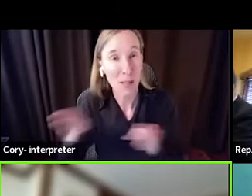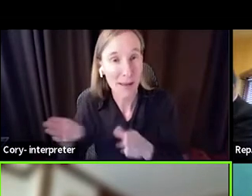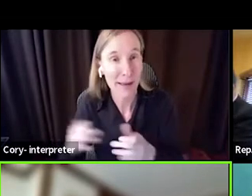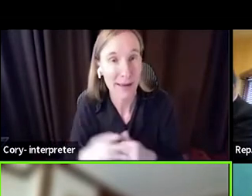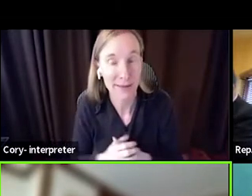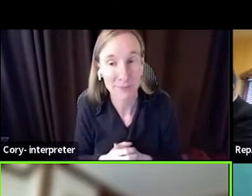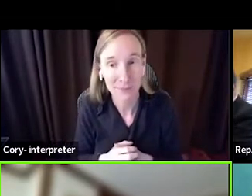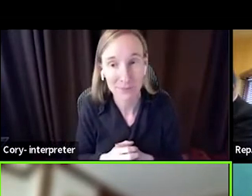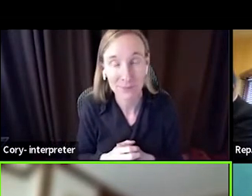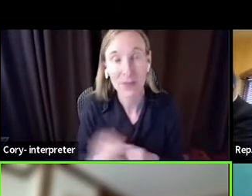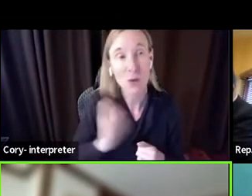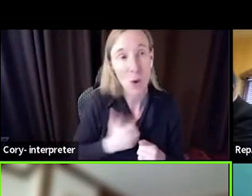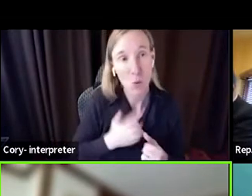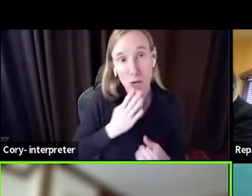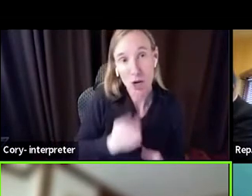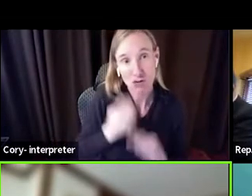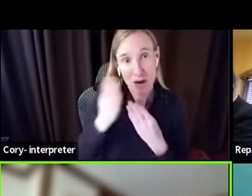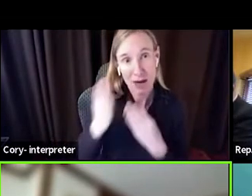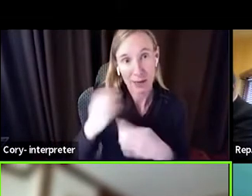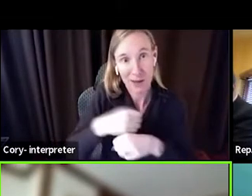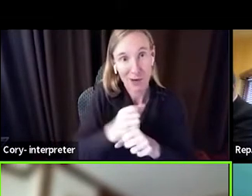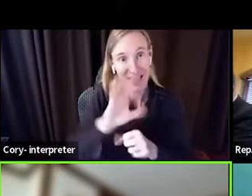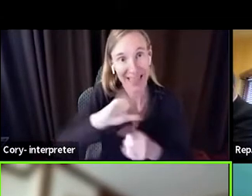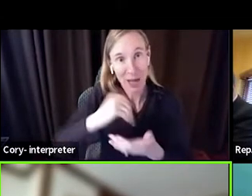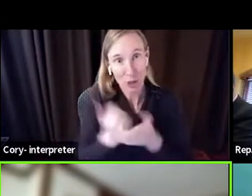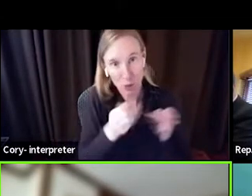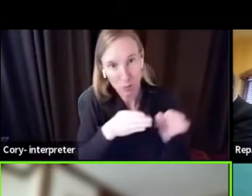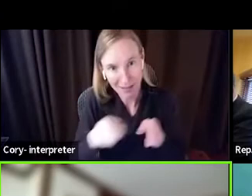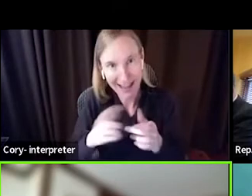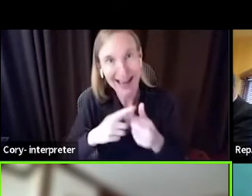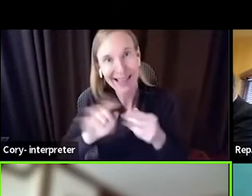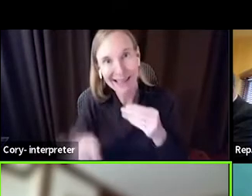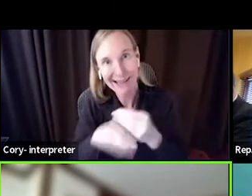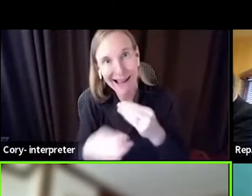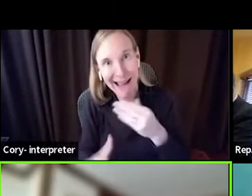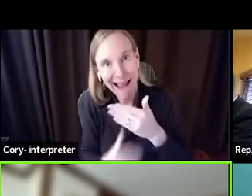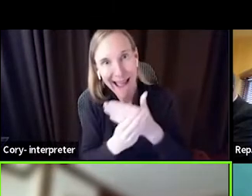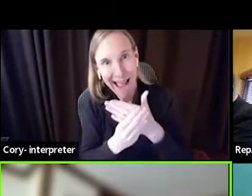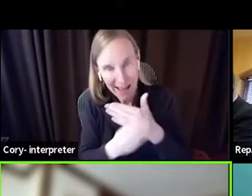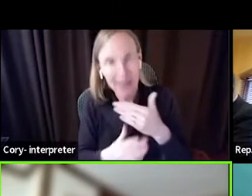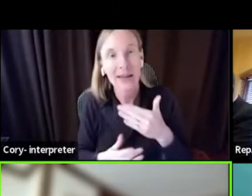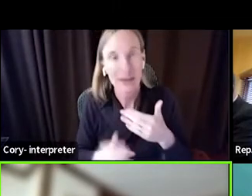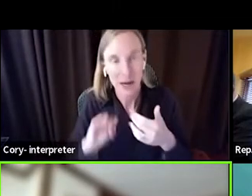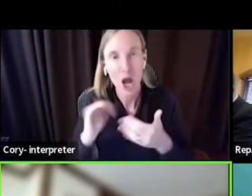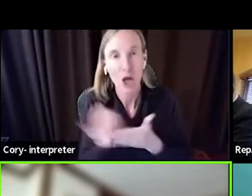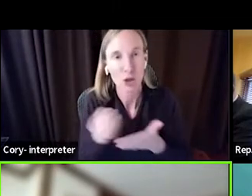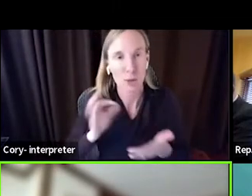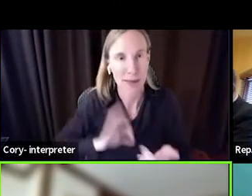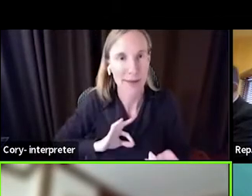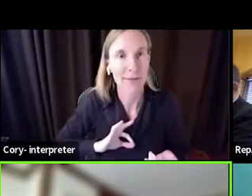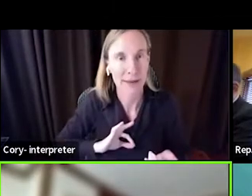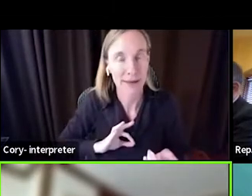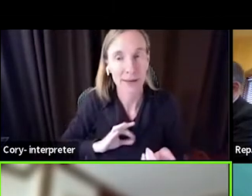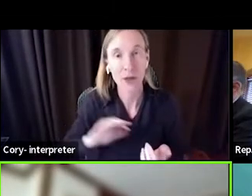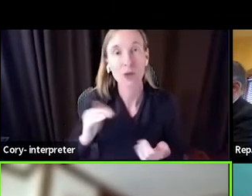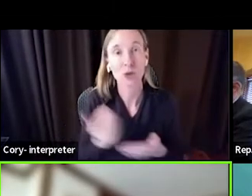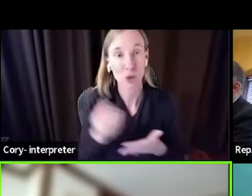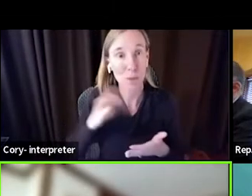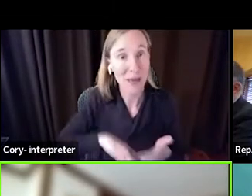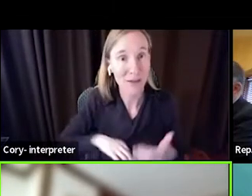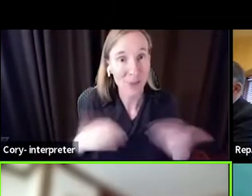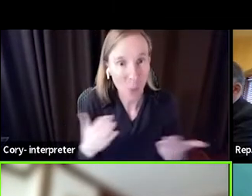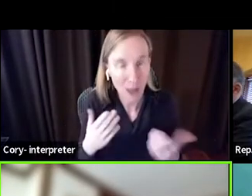So we recommend creating that new plan and then adding a new benefit, which is hearing aid